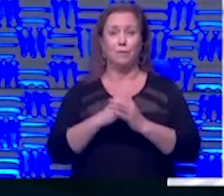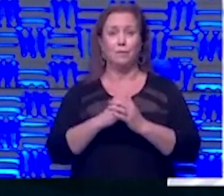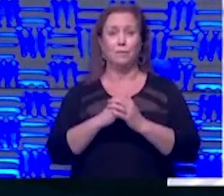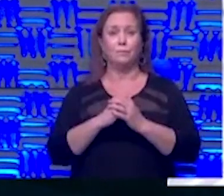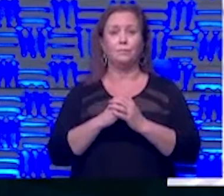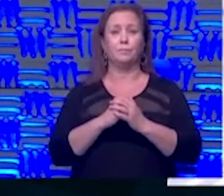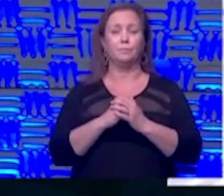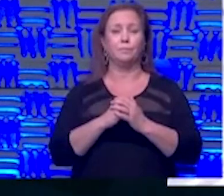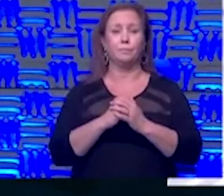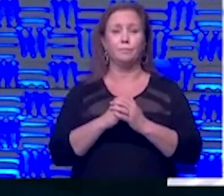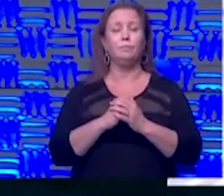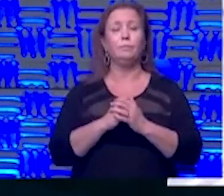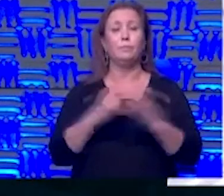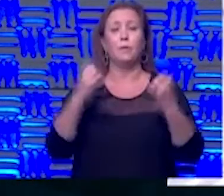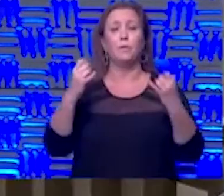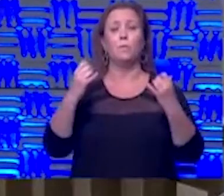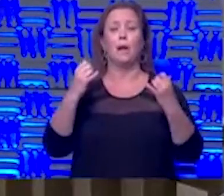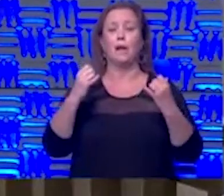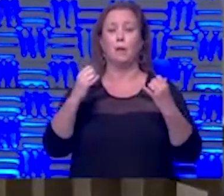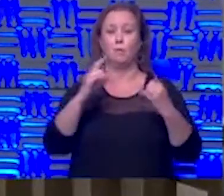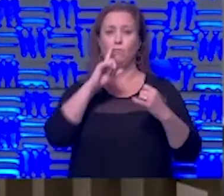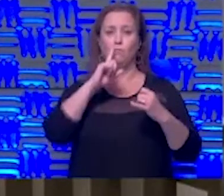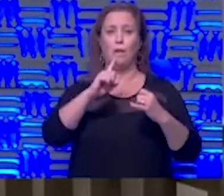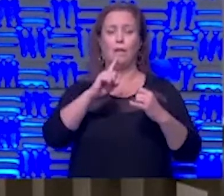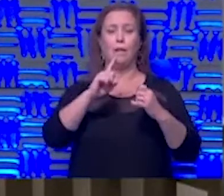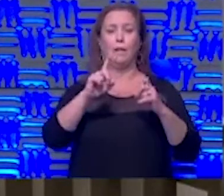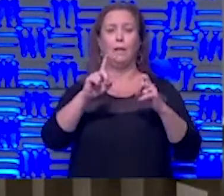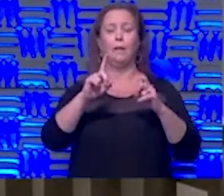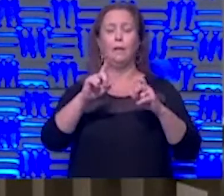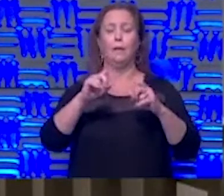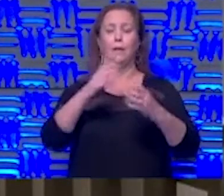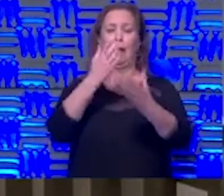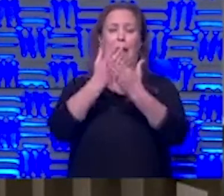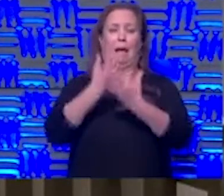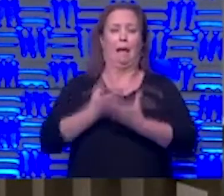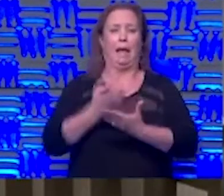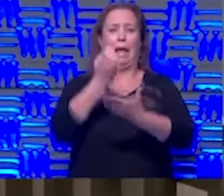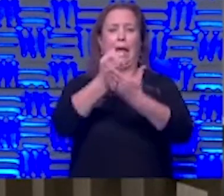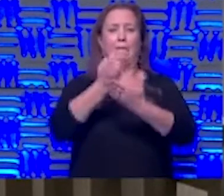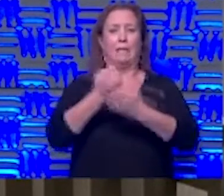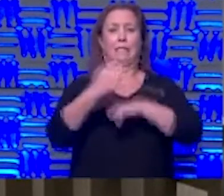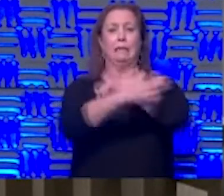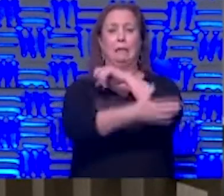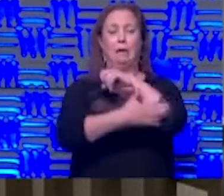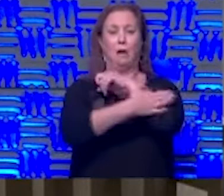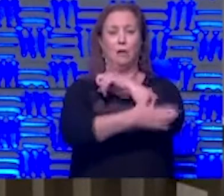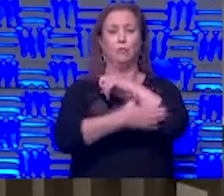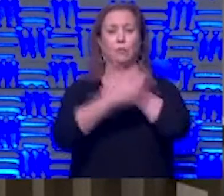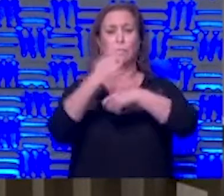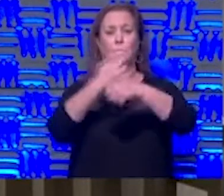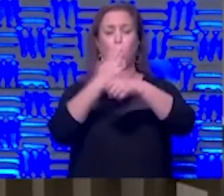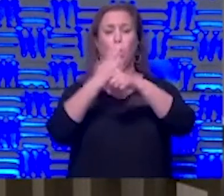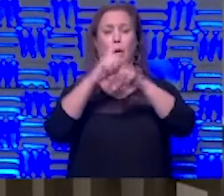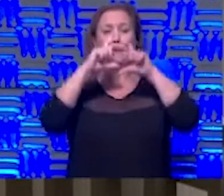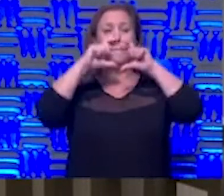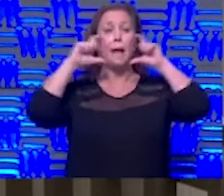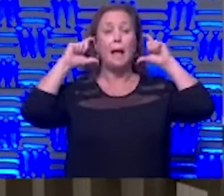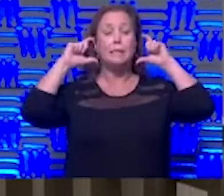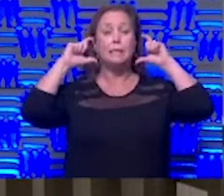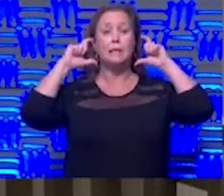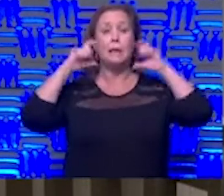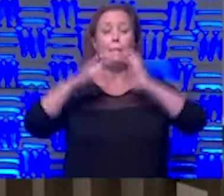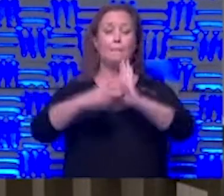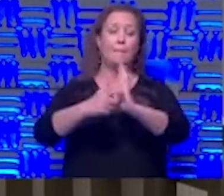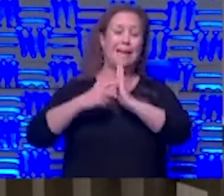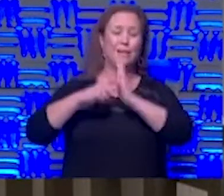Yeah, I mean, I think right now there is really good population evidence that countries wearing face masks and making